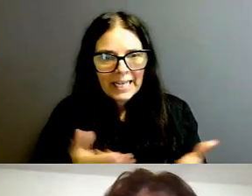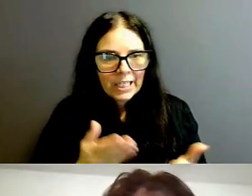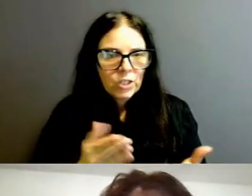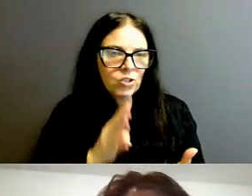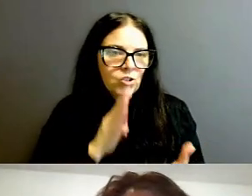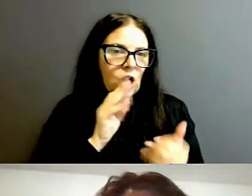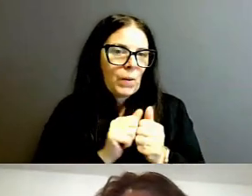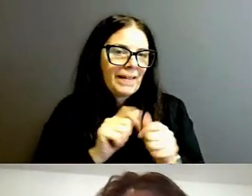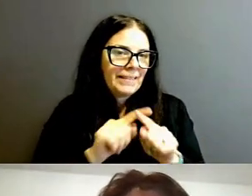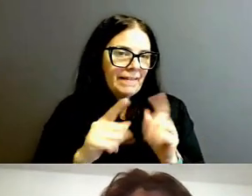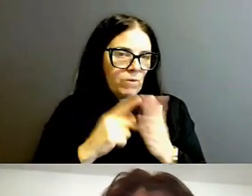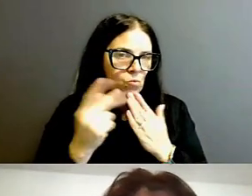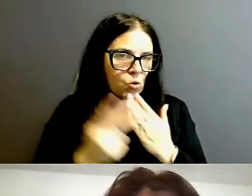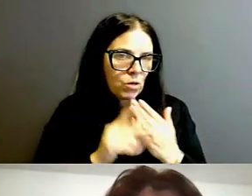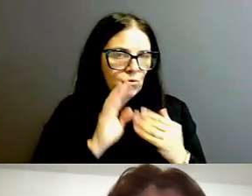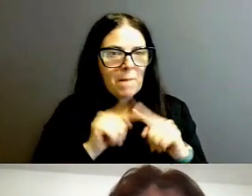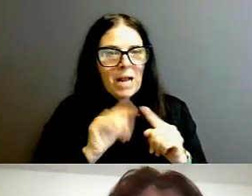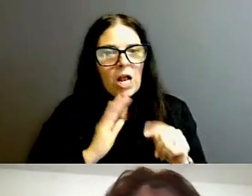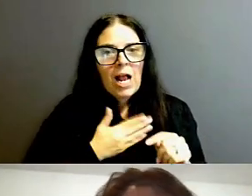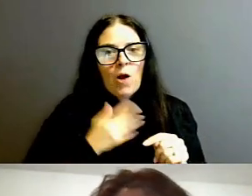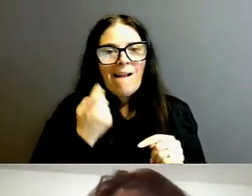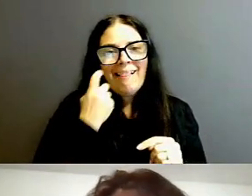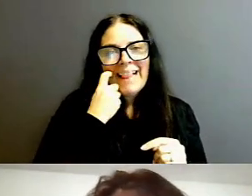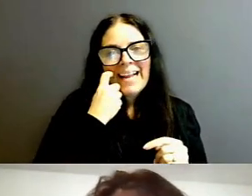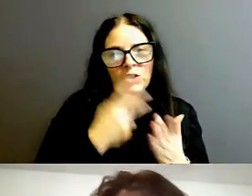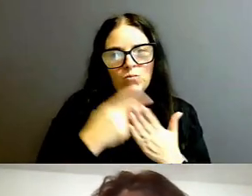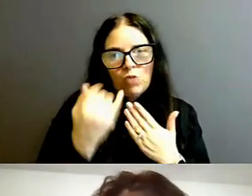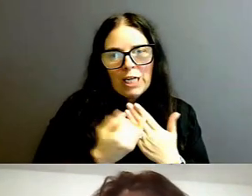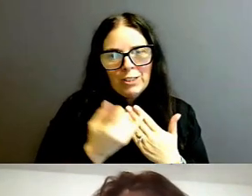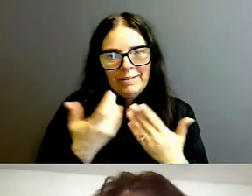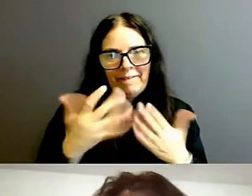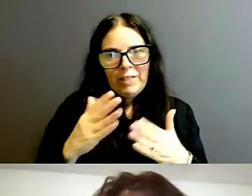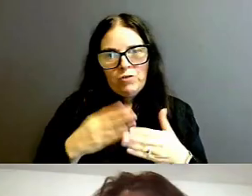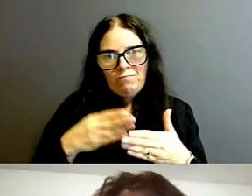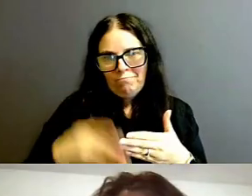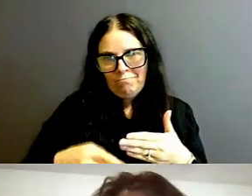different programs about our latest project that we completed.